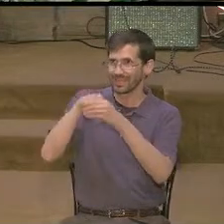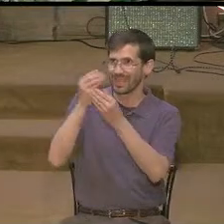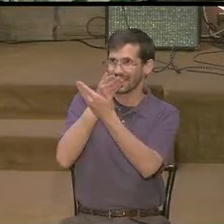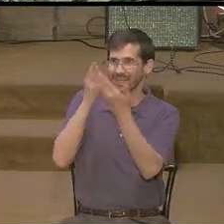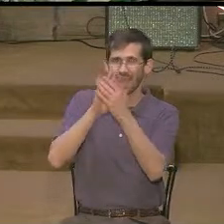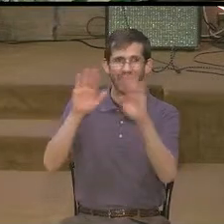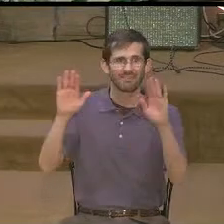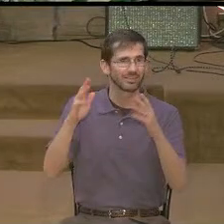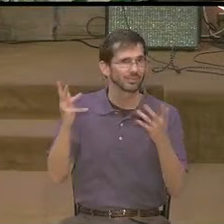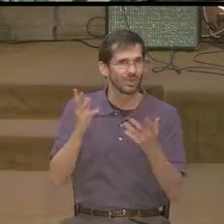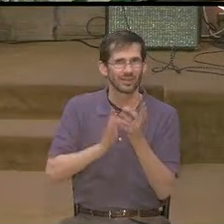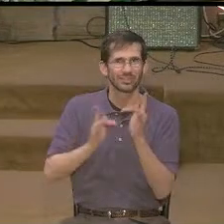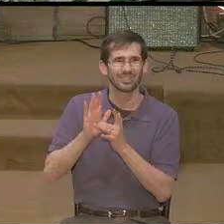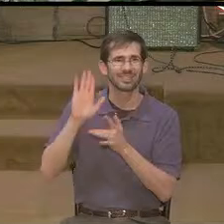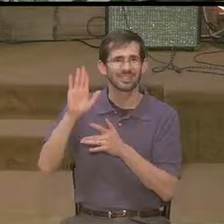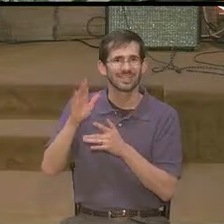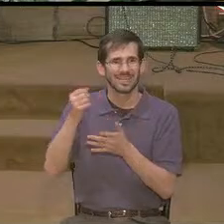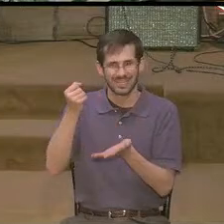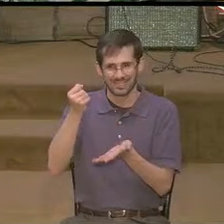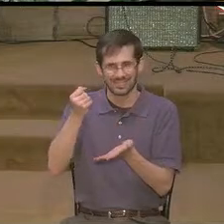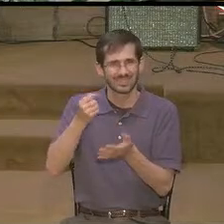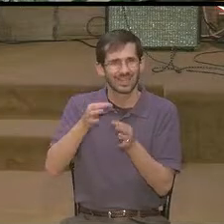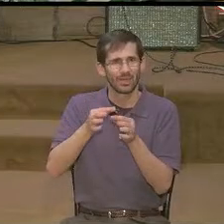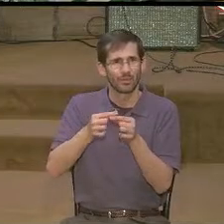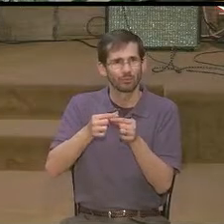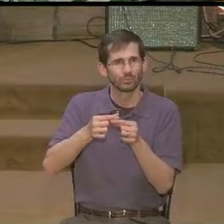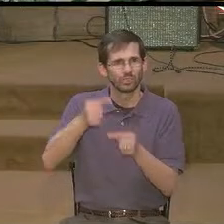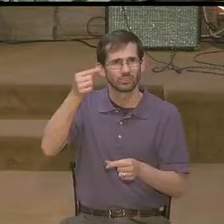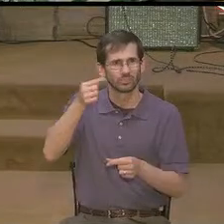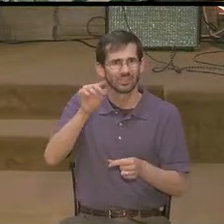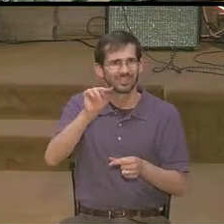nail-scarred hands and his feet.